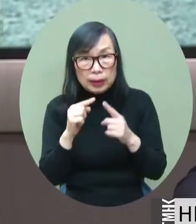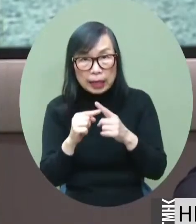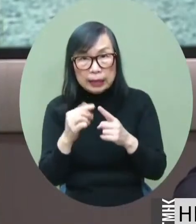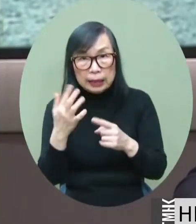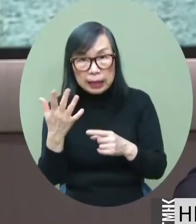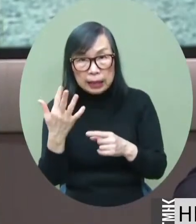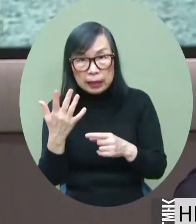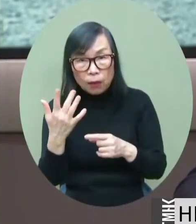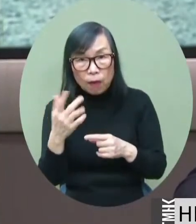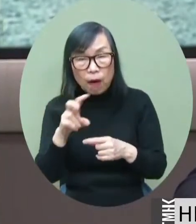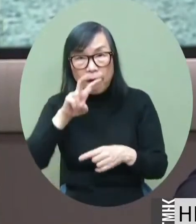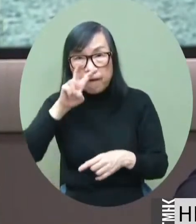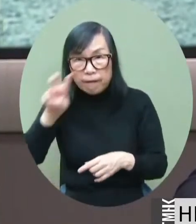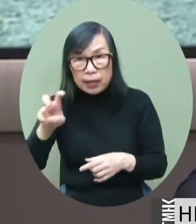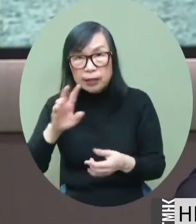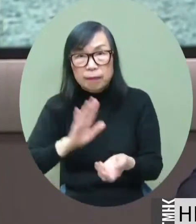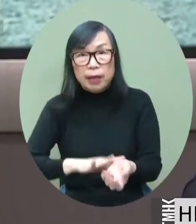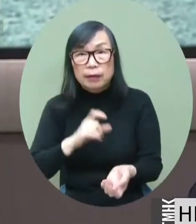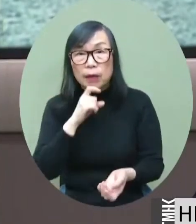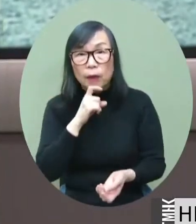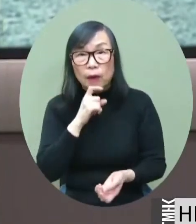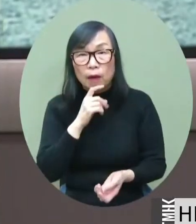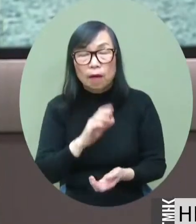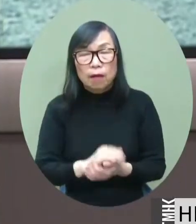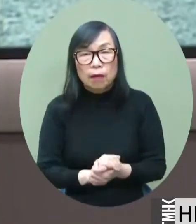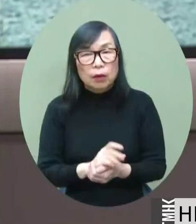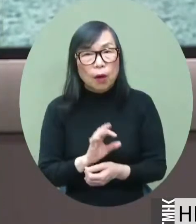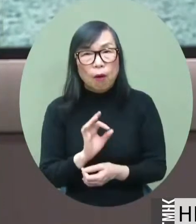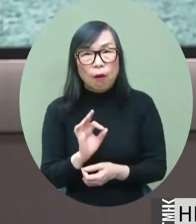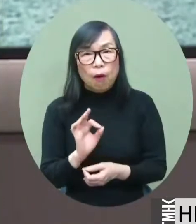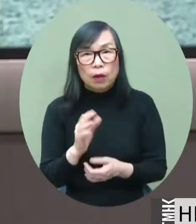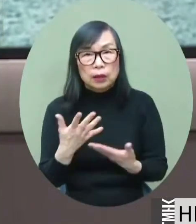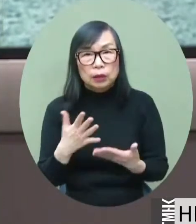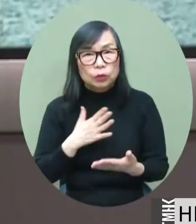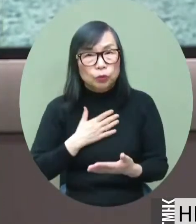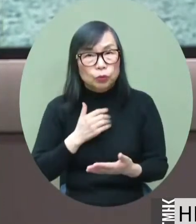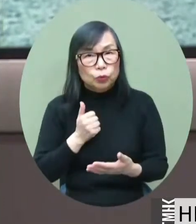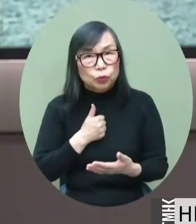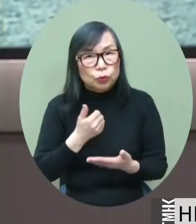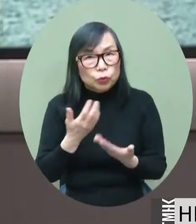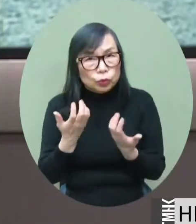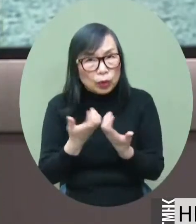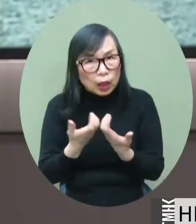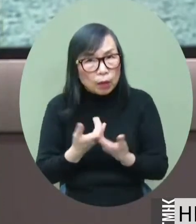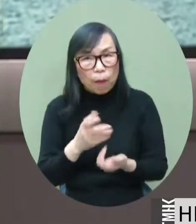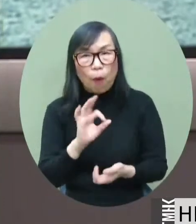any estimation, and we encourage all the citizens in Hong Kong